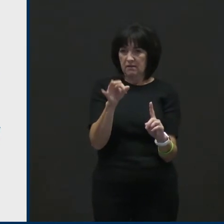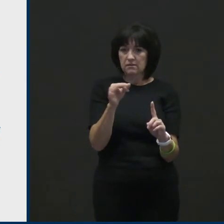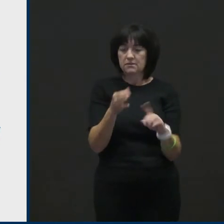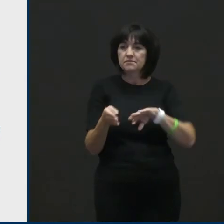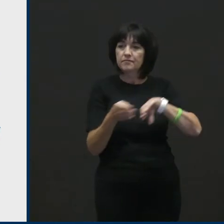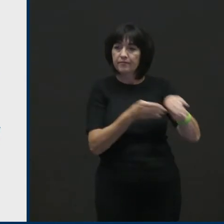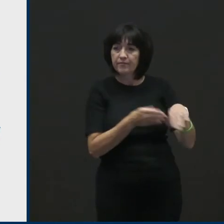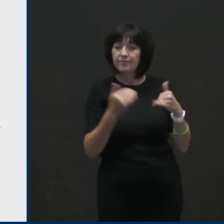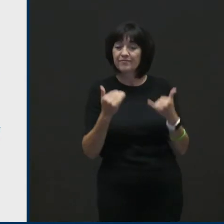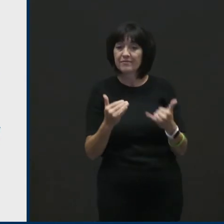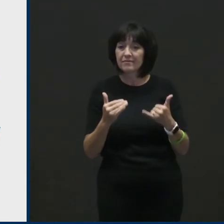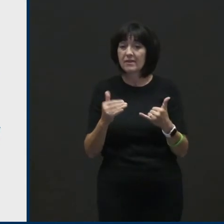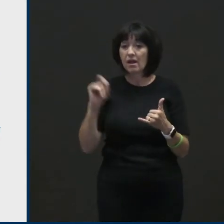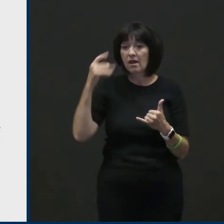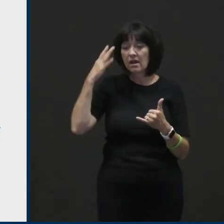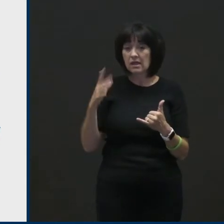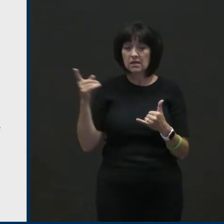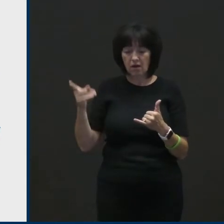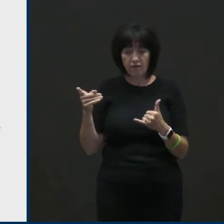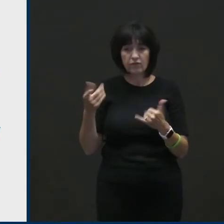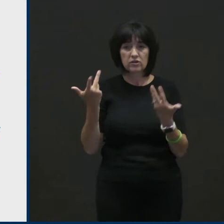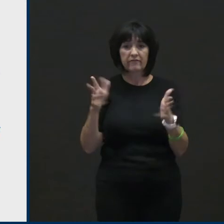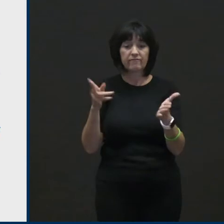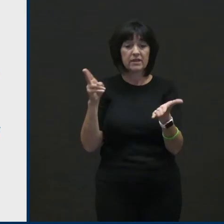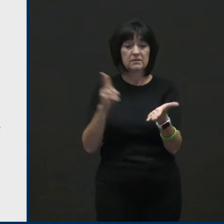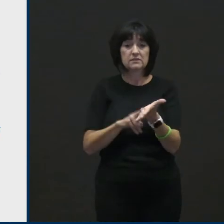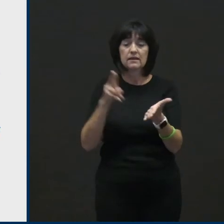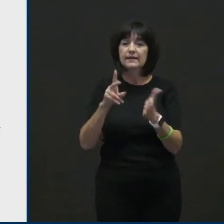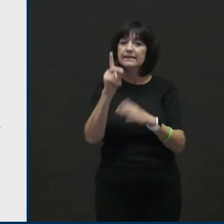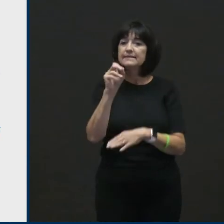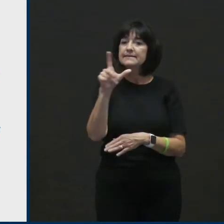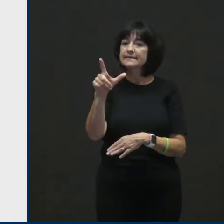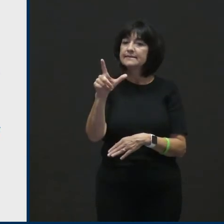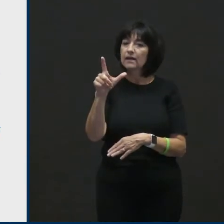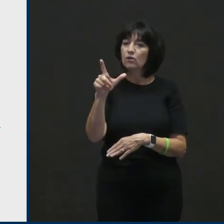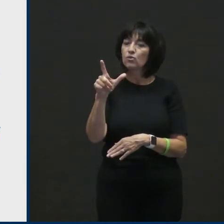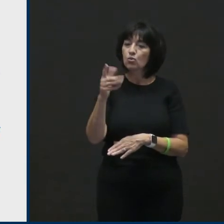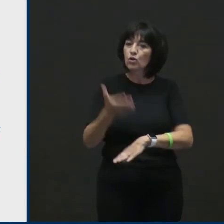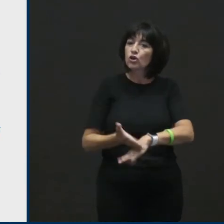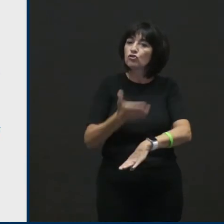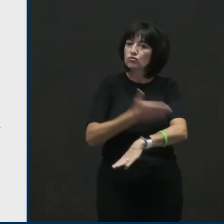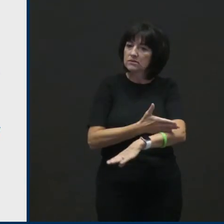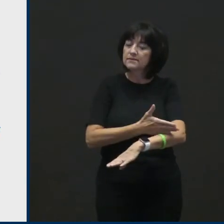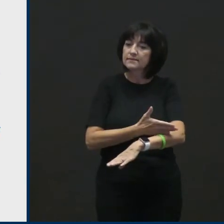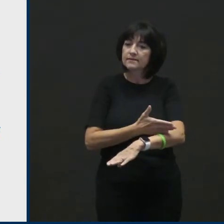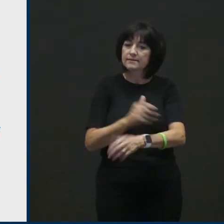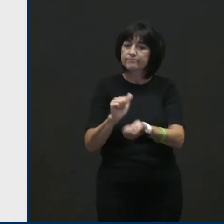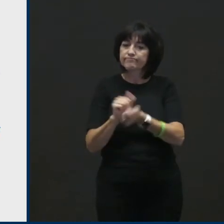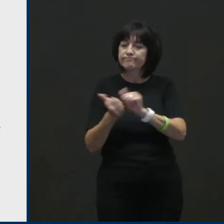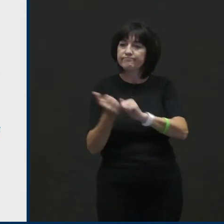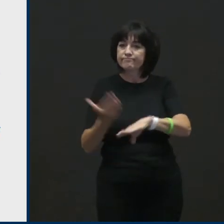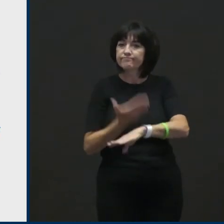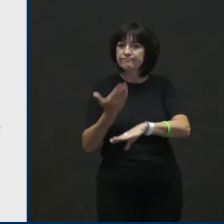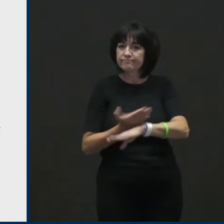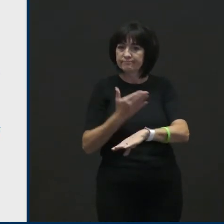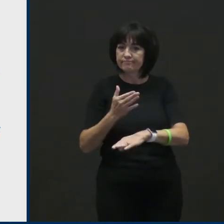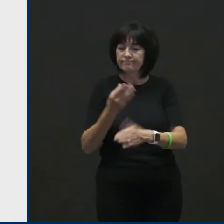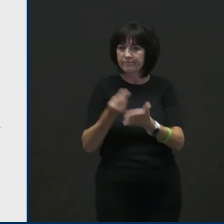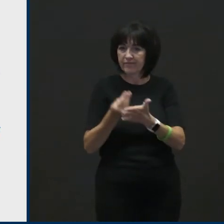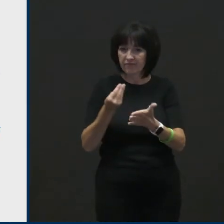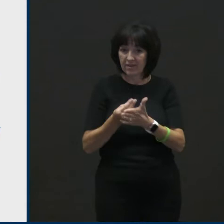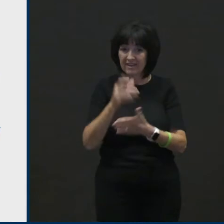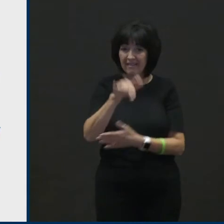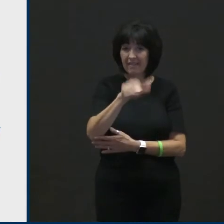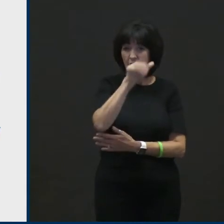Delaware Resiliency Fund. This is really in response to the storms that came through on August 4th and